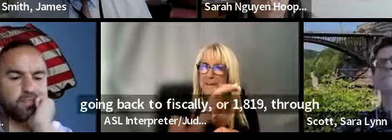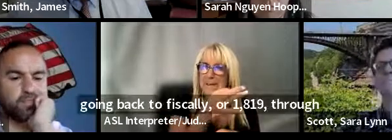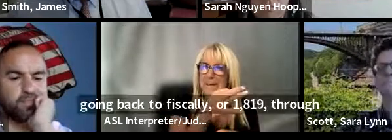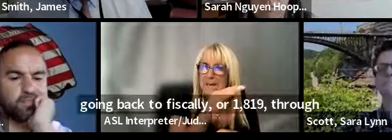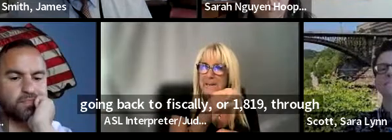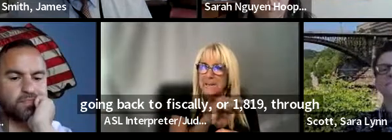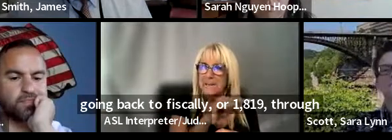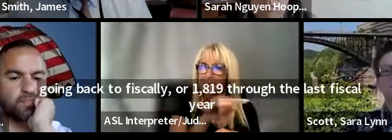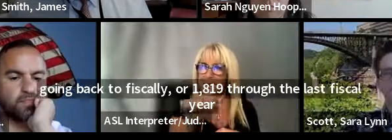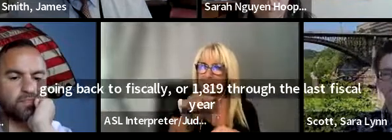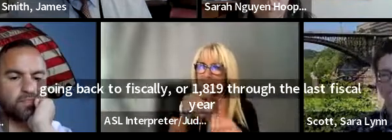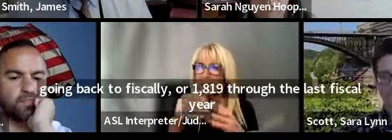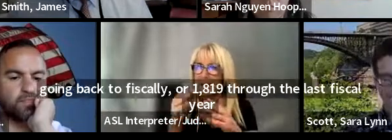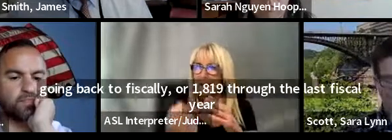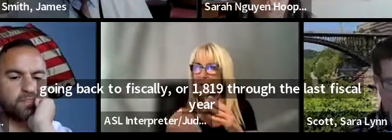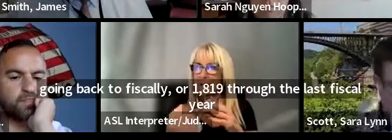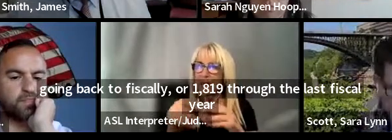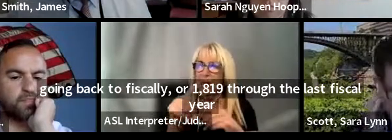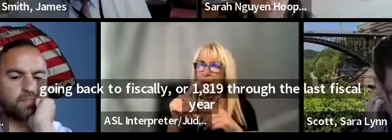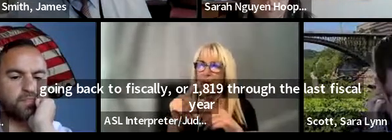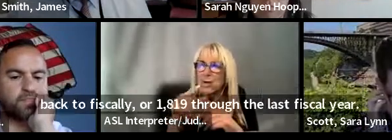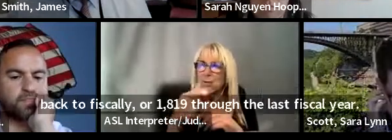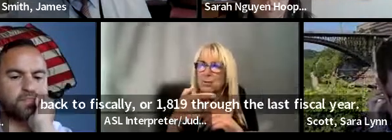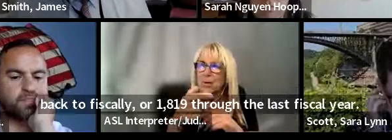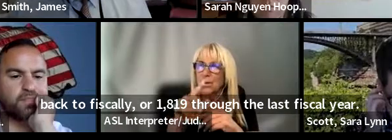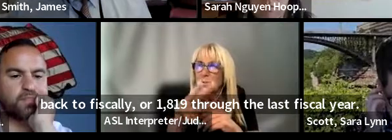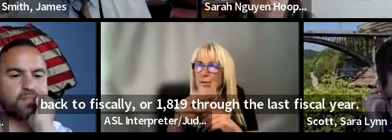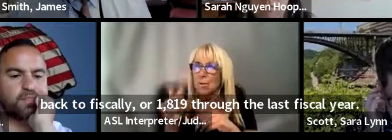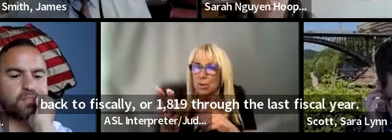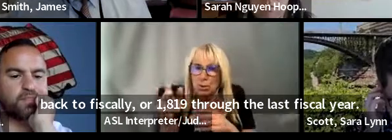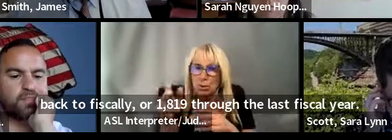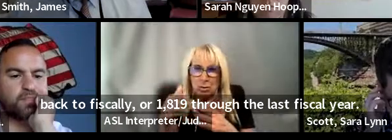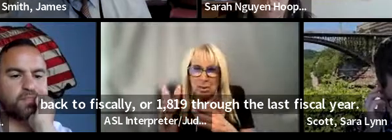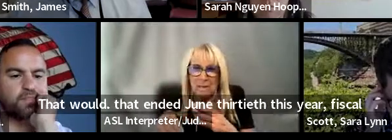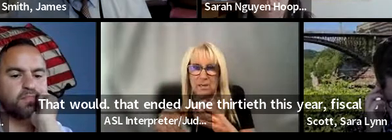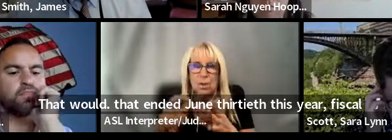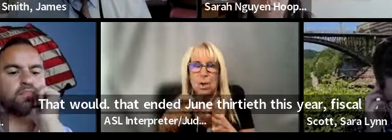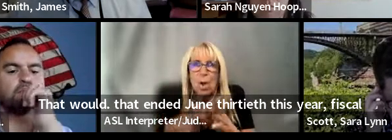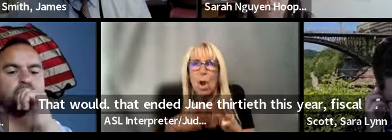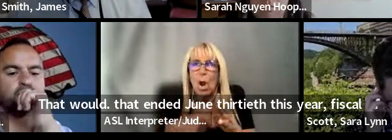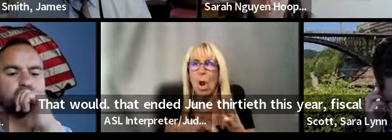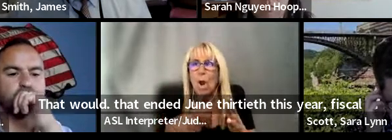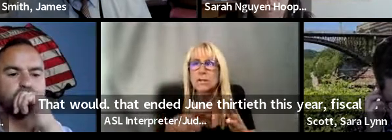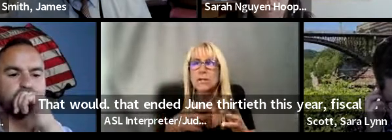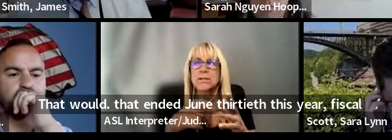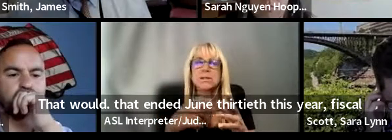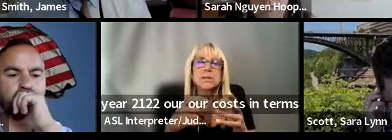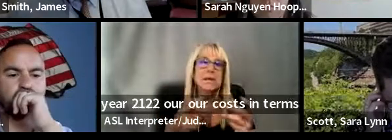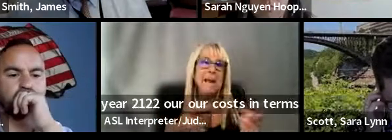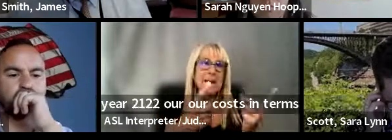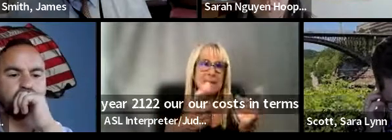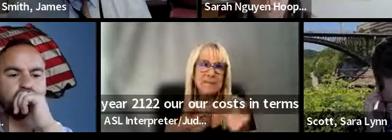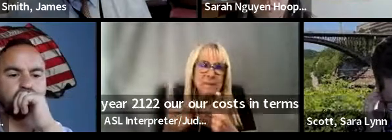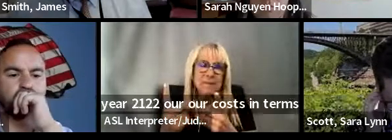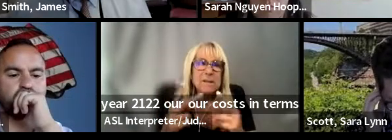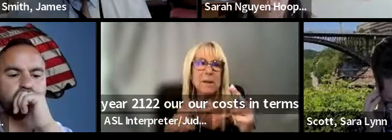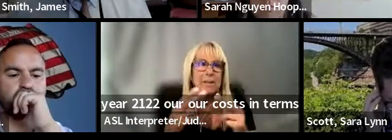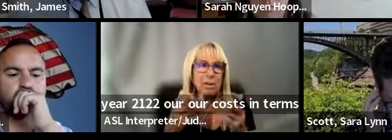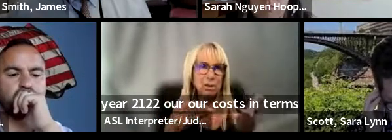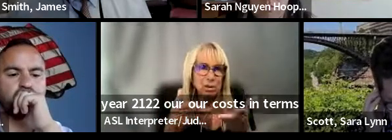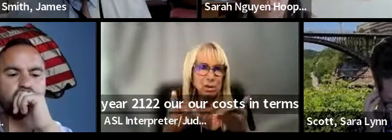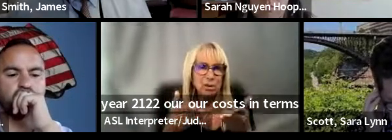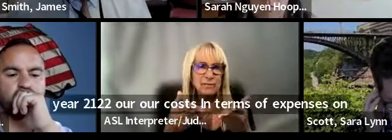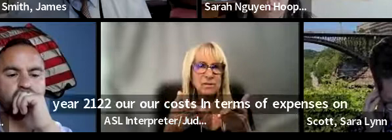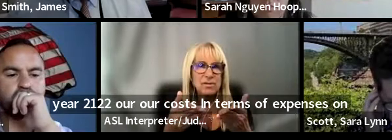June 30th this year, fiscal year 21-22. Our costs in terms of expenses on building services have